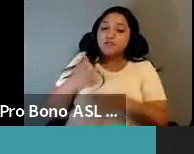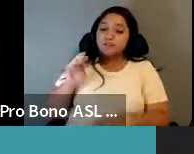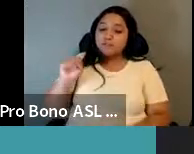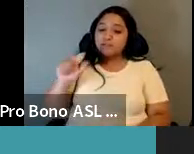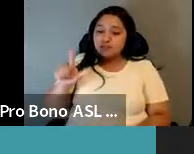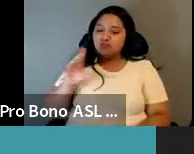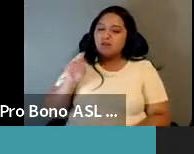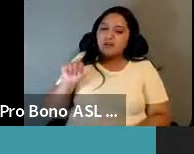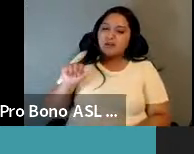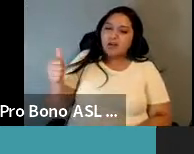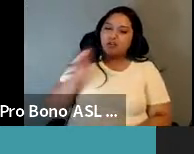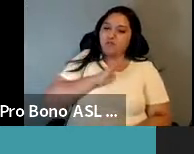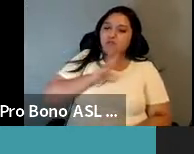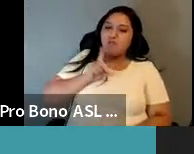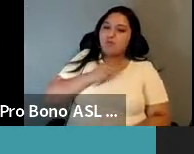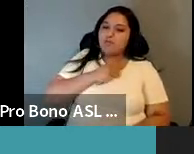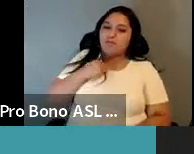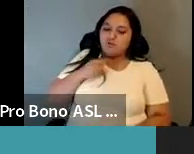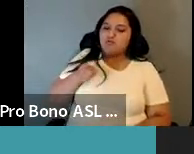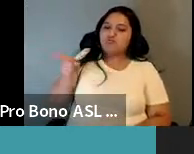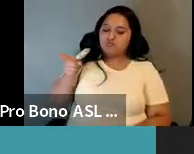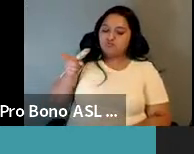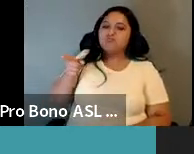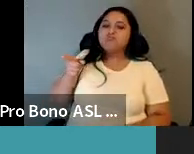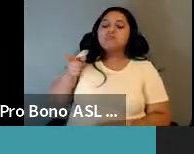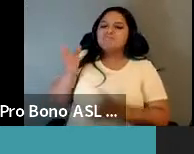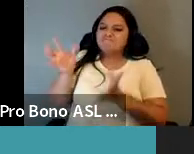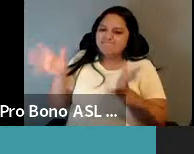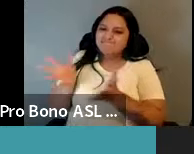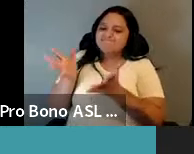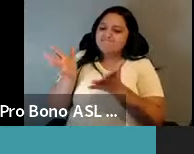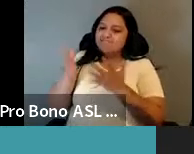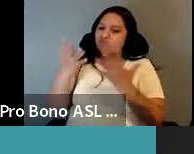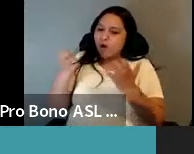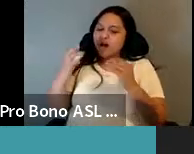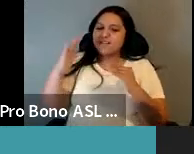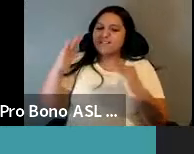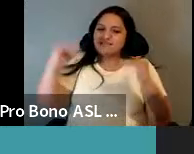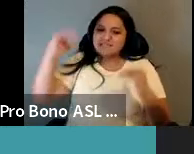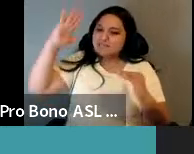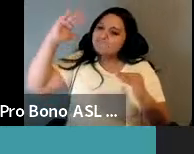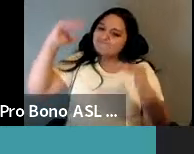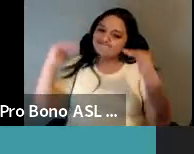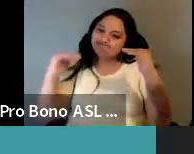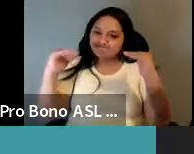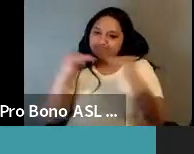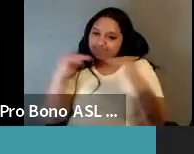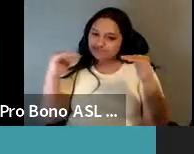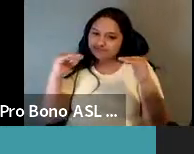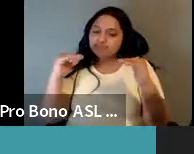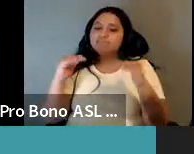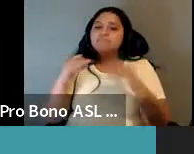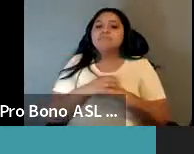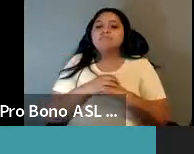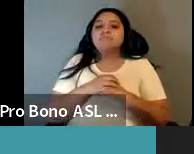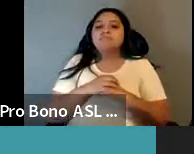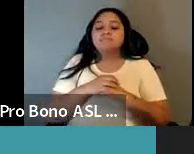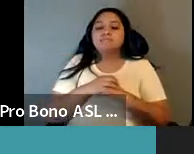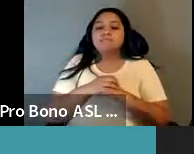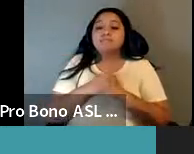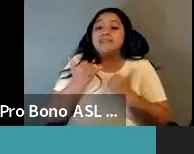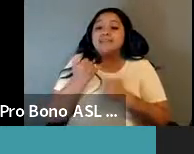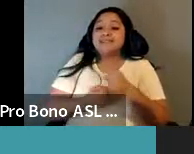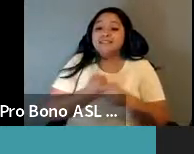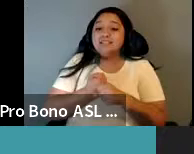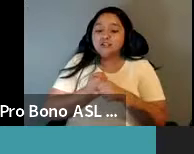of her colleagues on the board, have been pushing hard to delete that divide between households. And this year, we're really